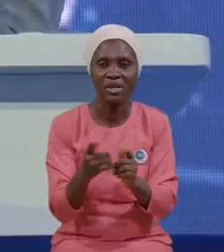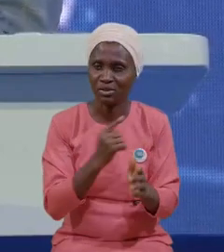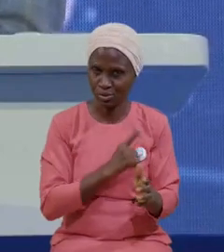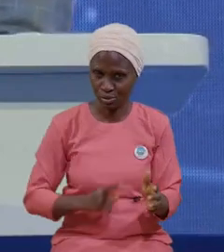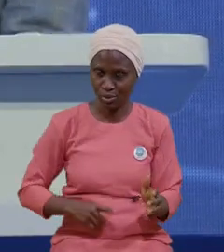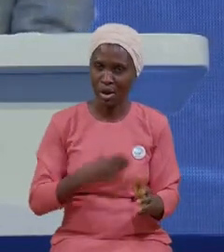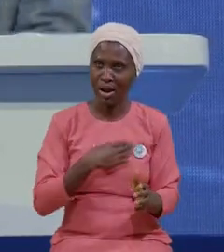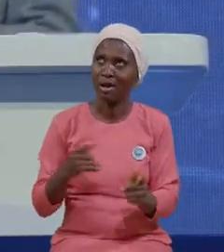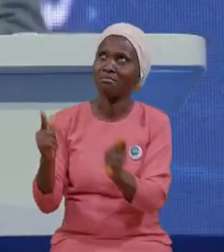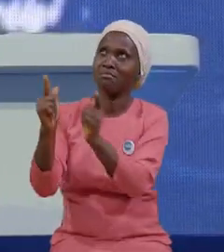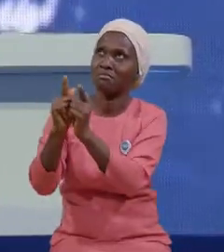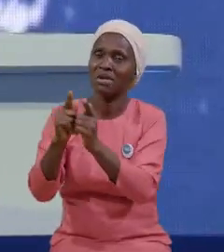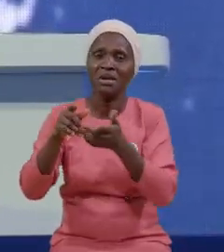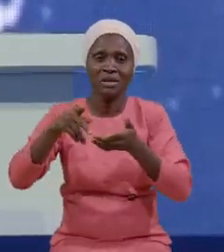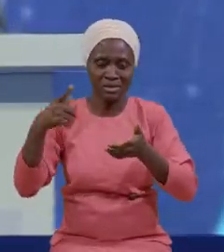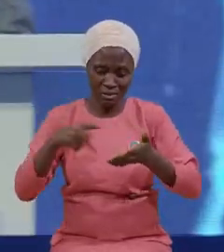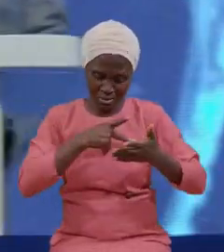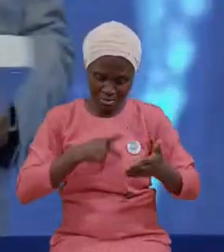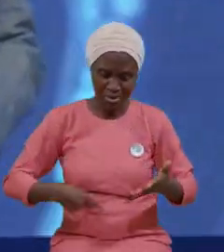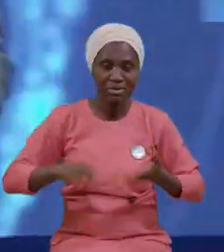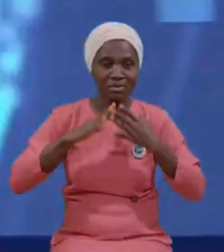Prince of Peace.